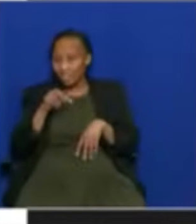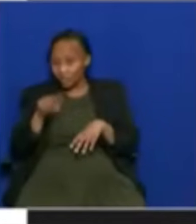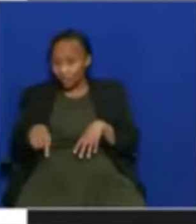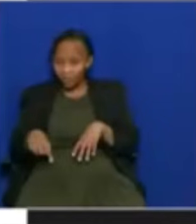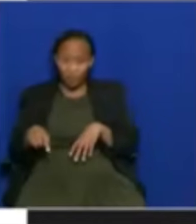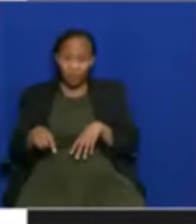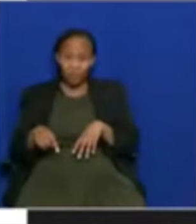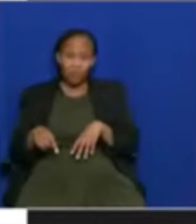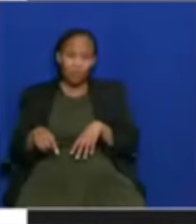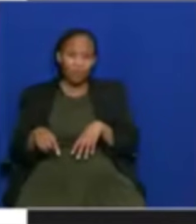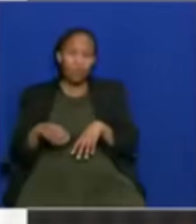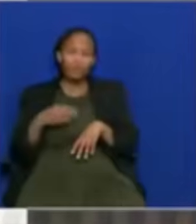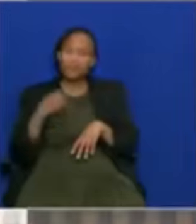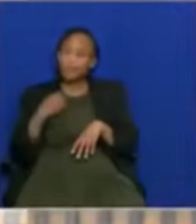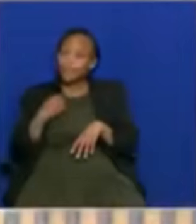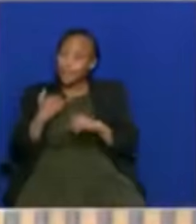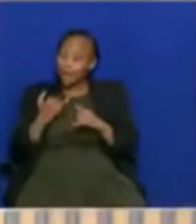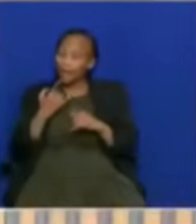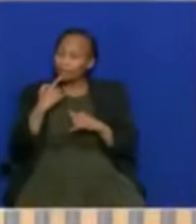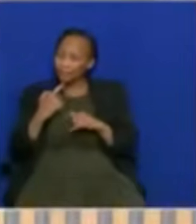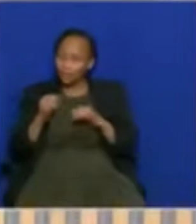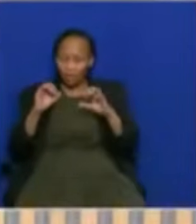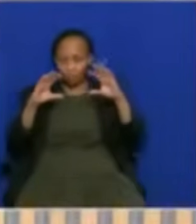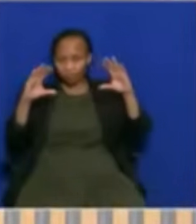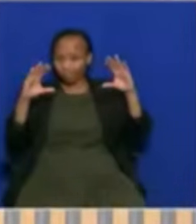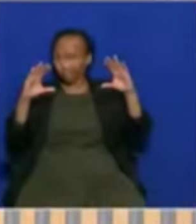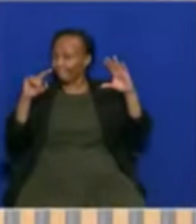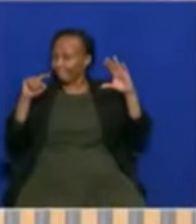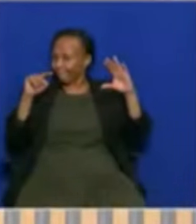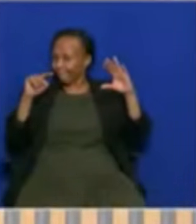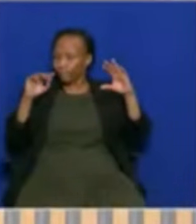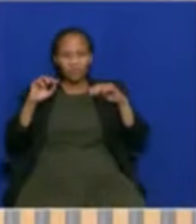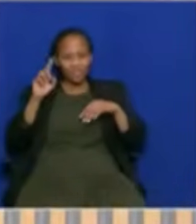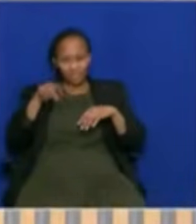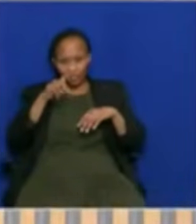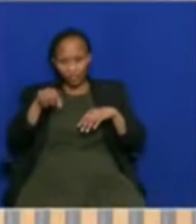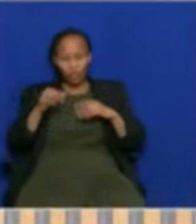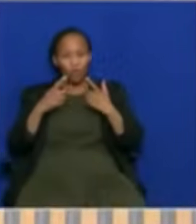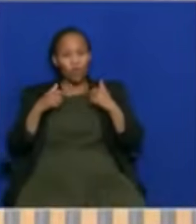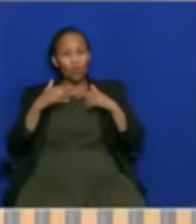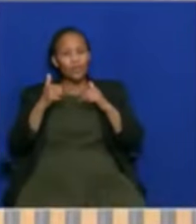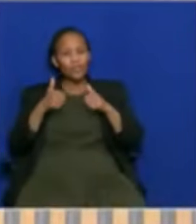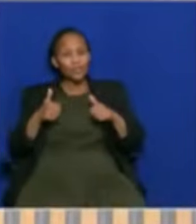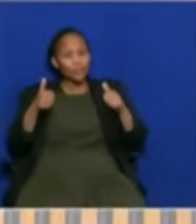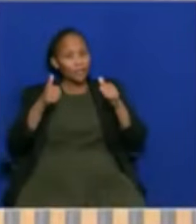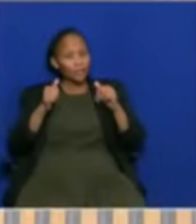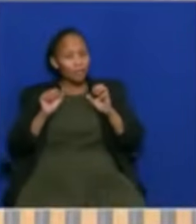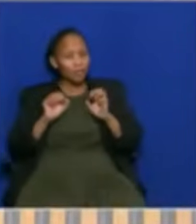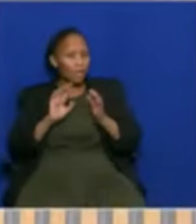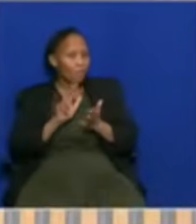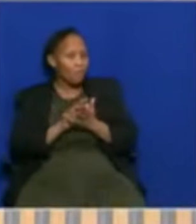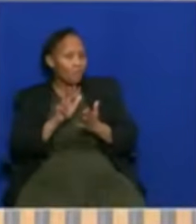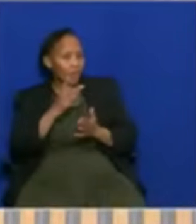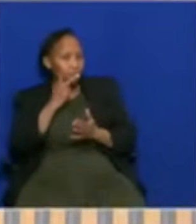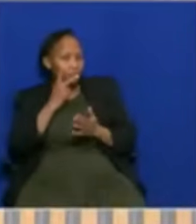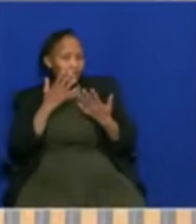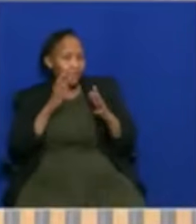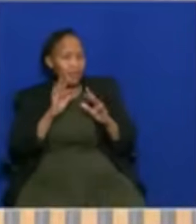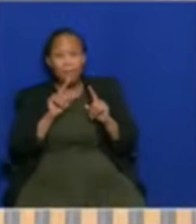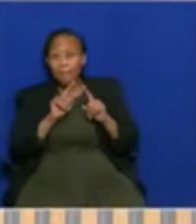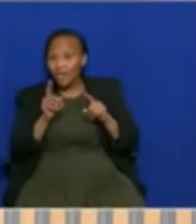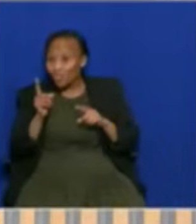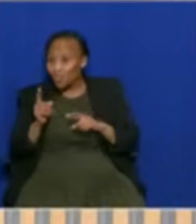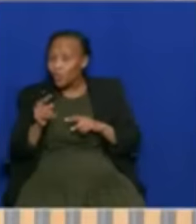picture. So sitting here today, having seen the approvals, do you still insist that the panel was irregularly